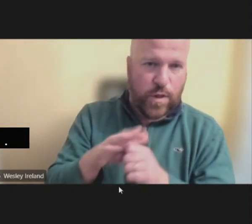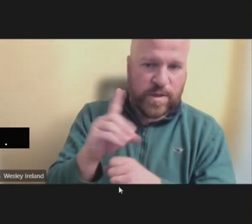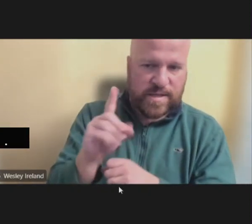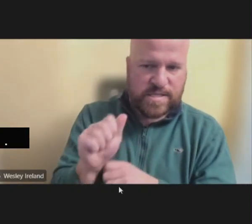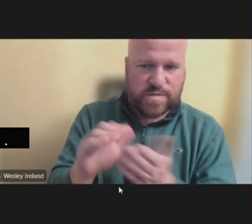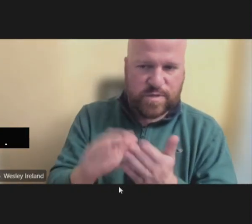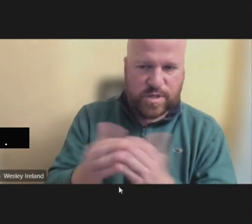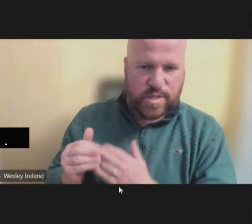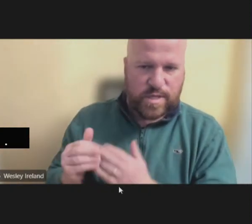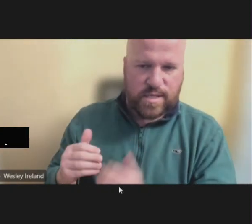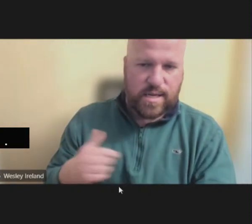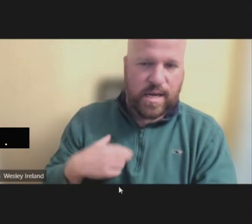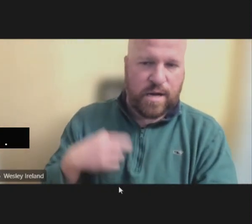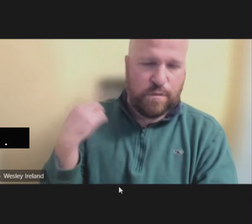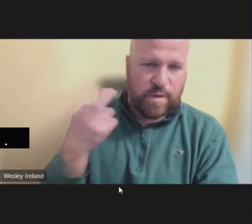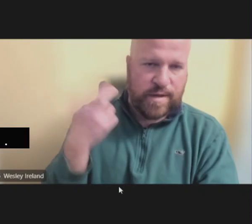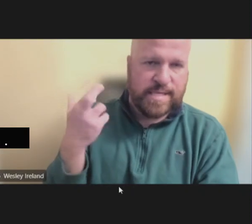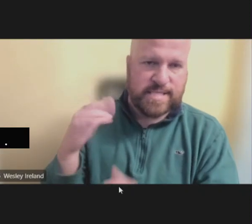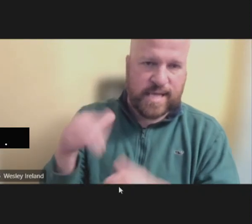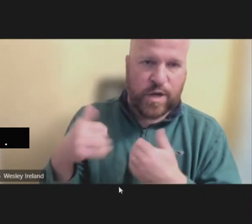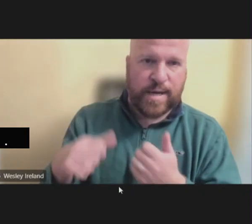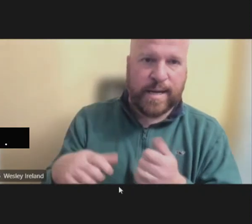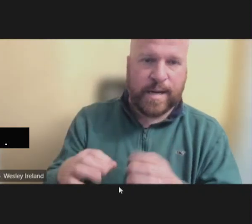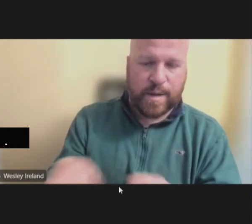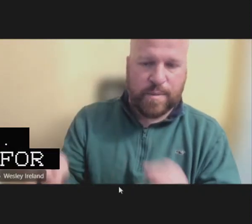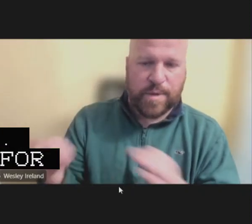the local disability community,